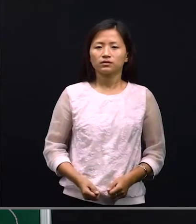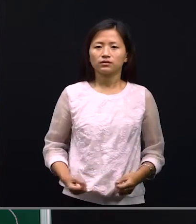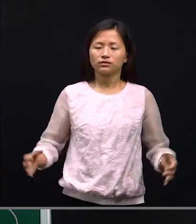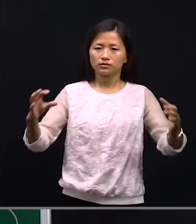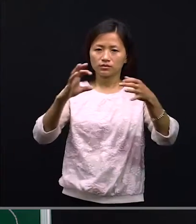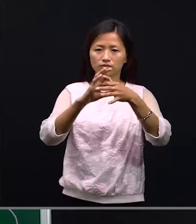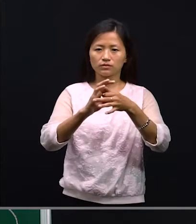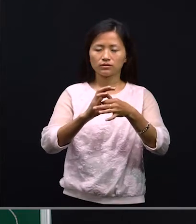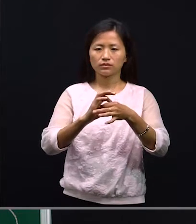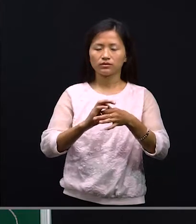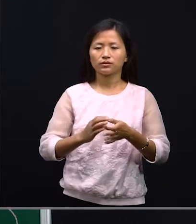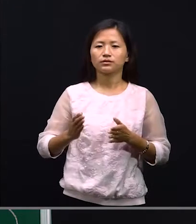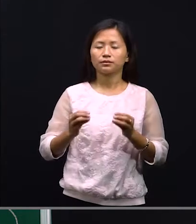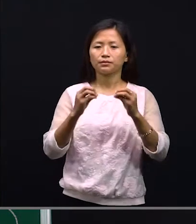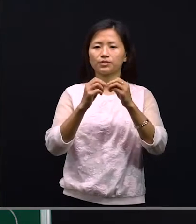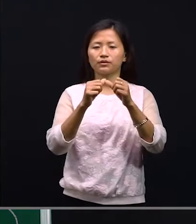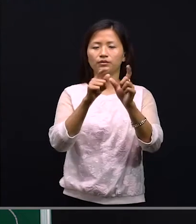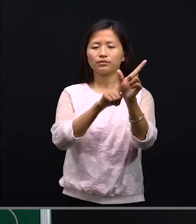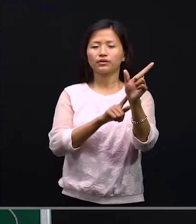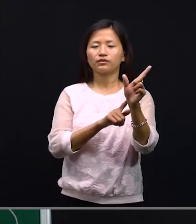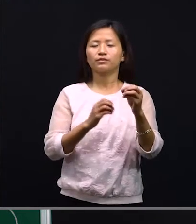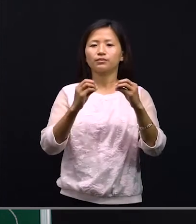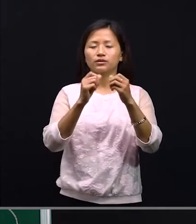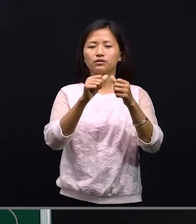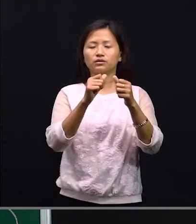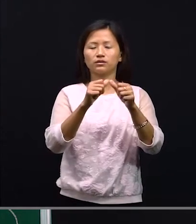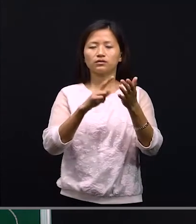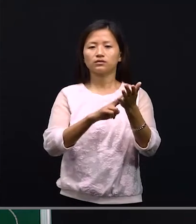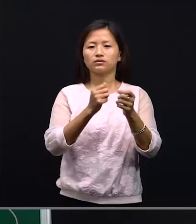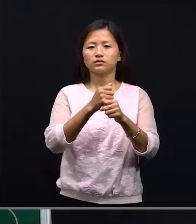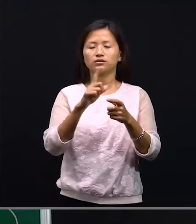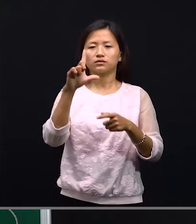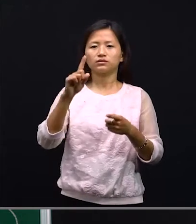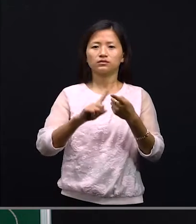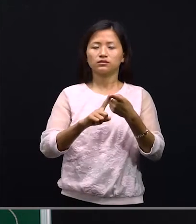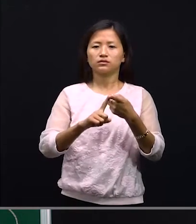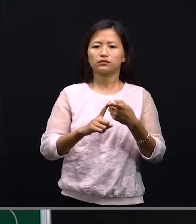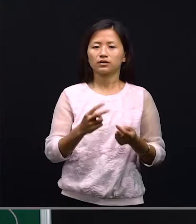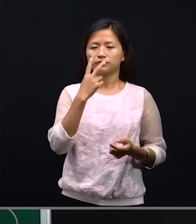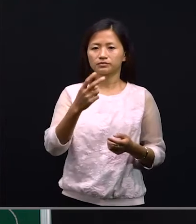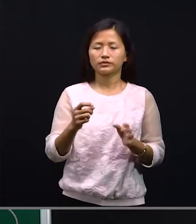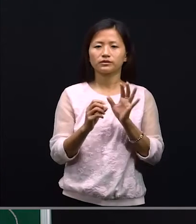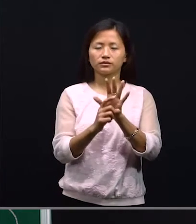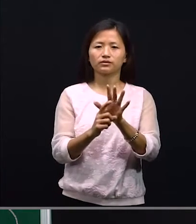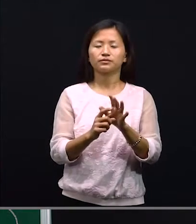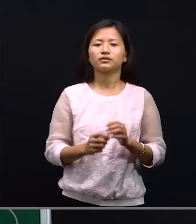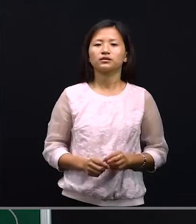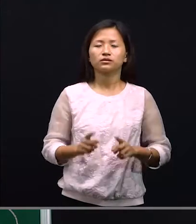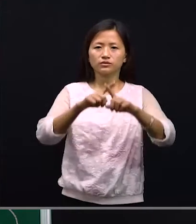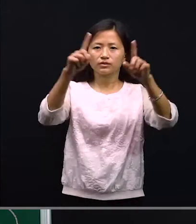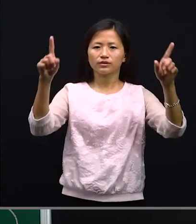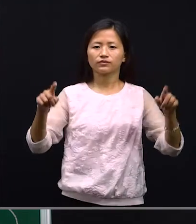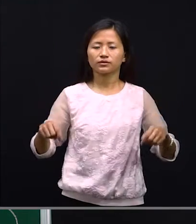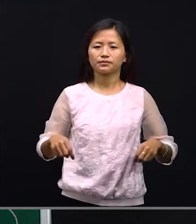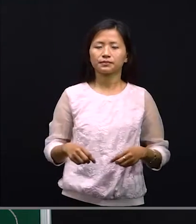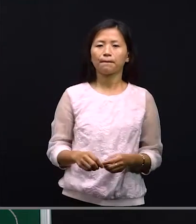they join the Bay of Bengal. Okay, here I cannot locate the Bay of Bengal because we do not have the India map.